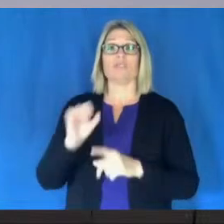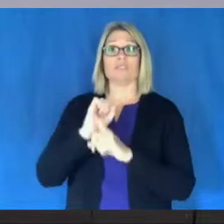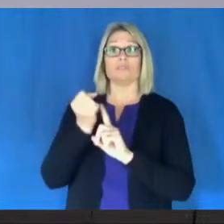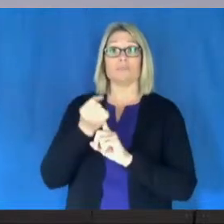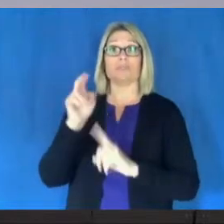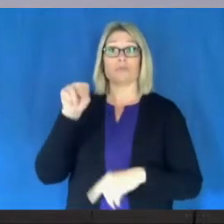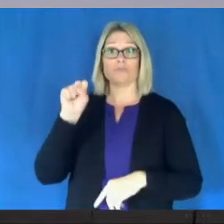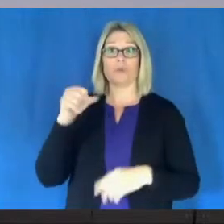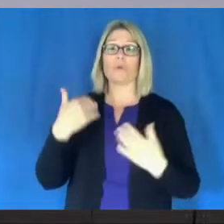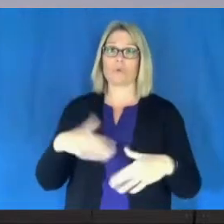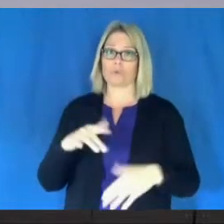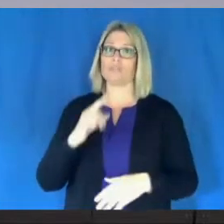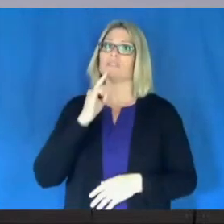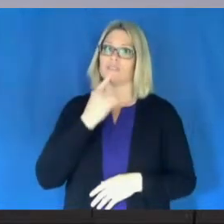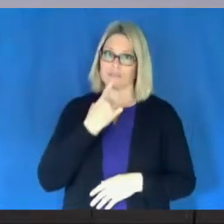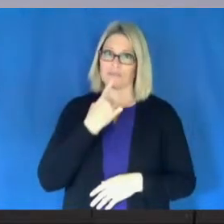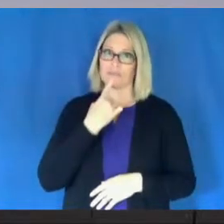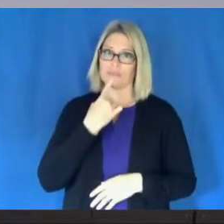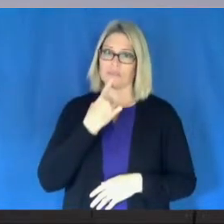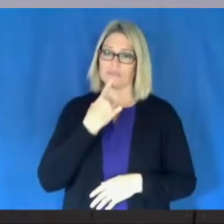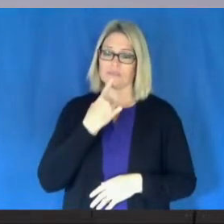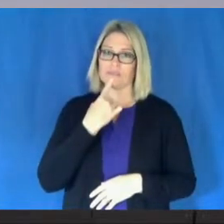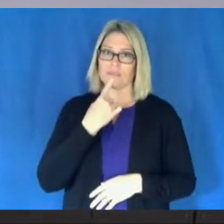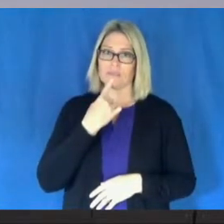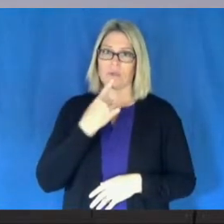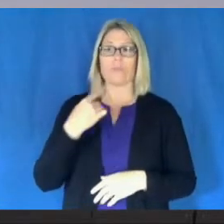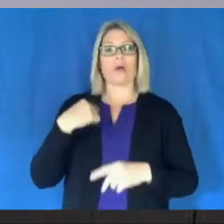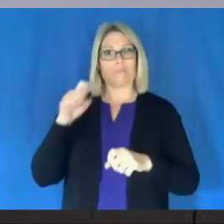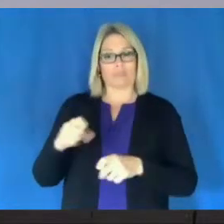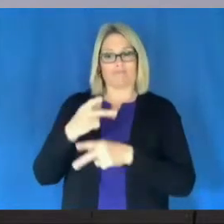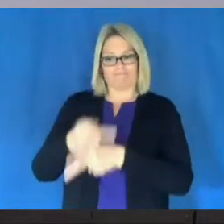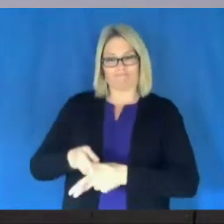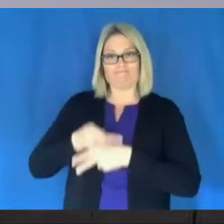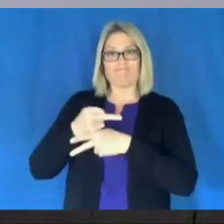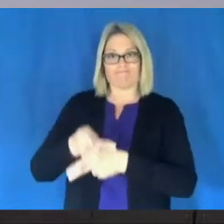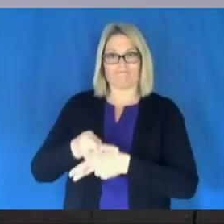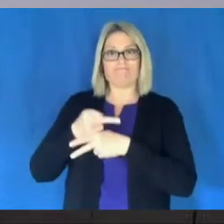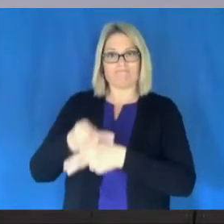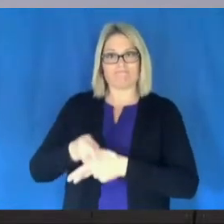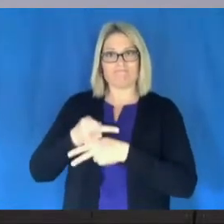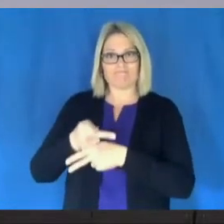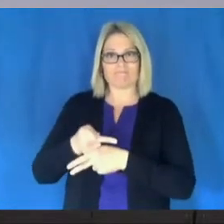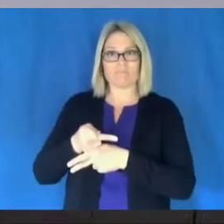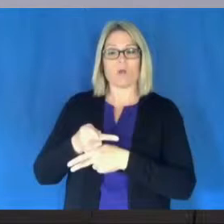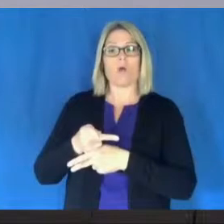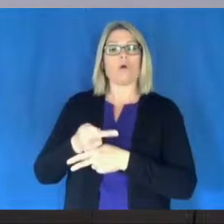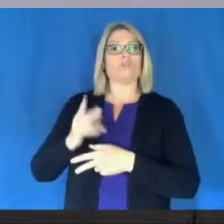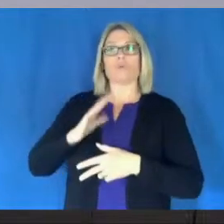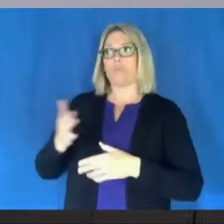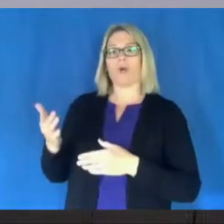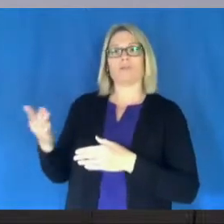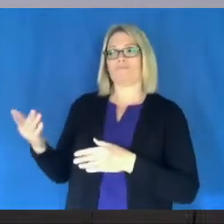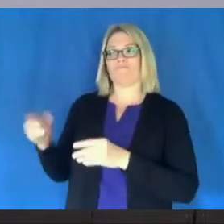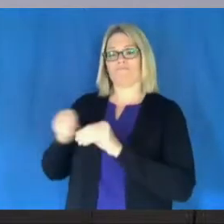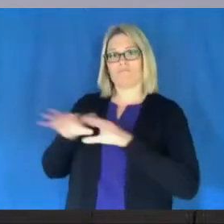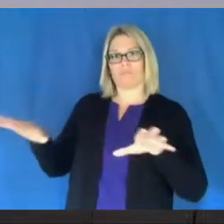serious, reminding us of the importance of being vigilant and taking steps to keep the virus out of PEI.